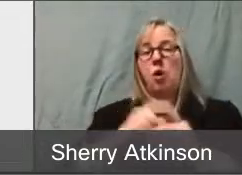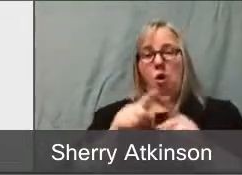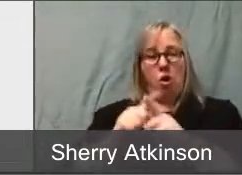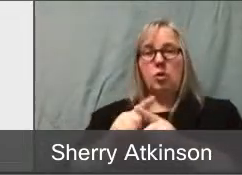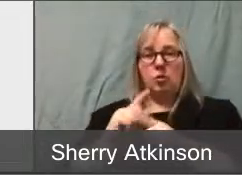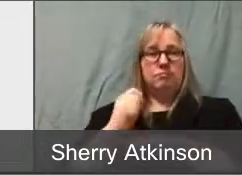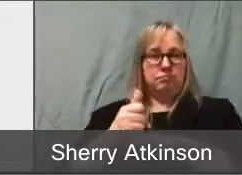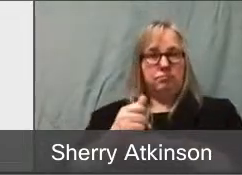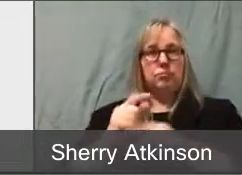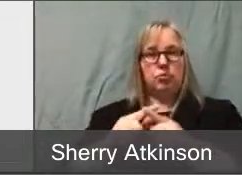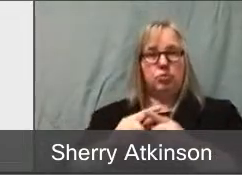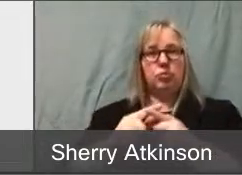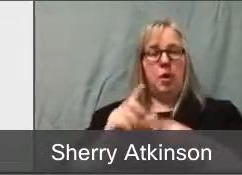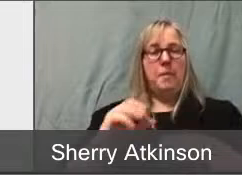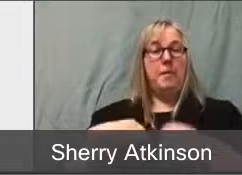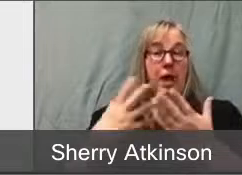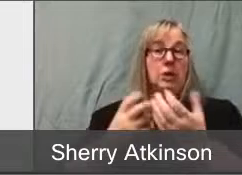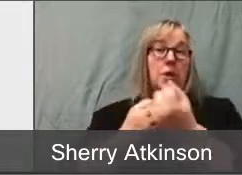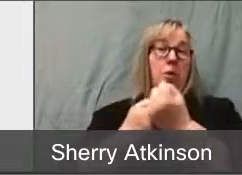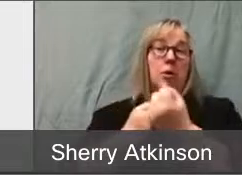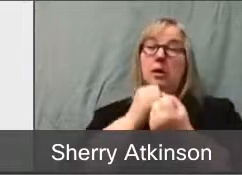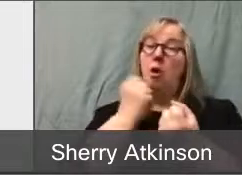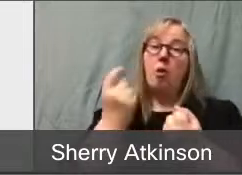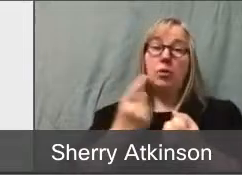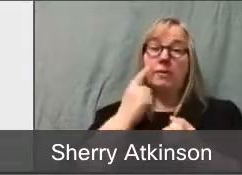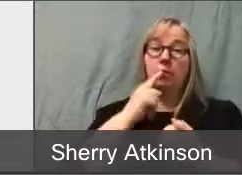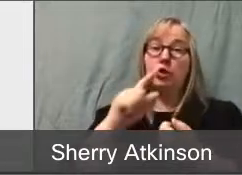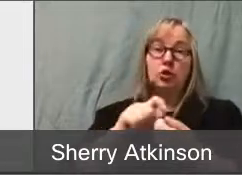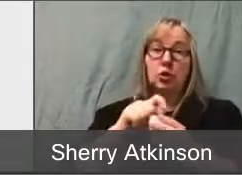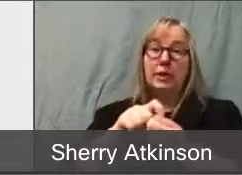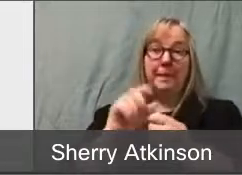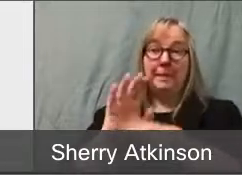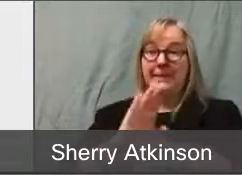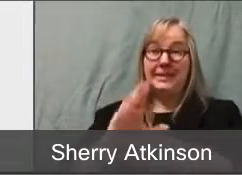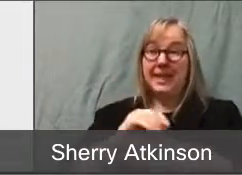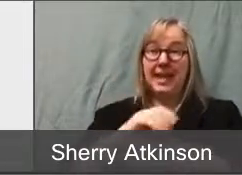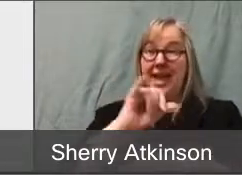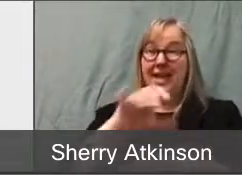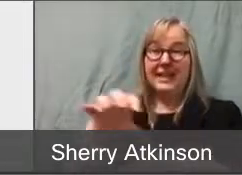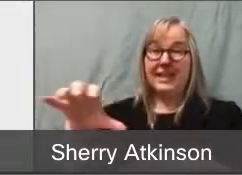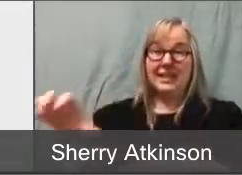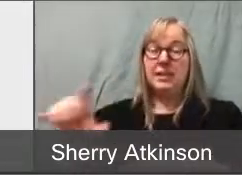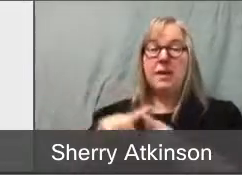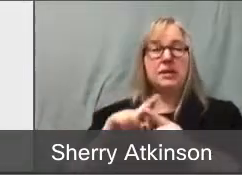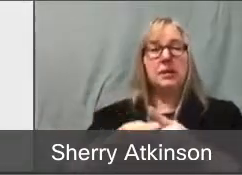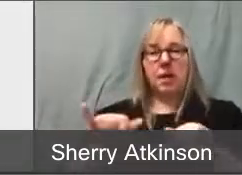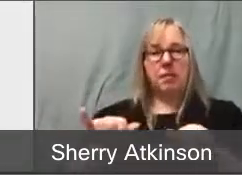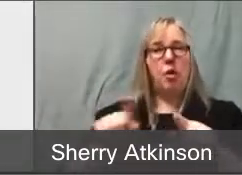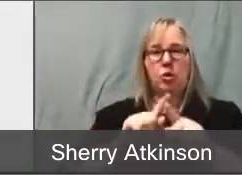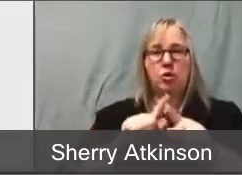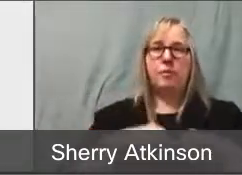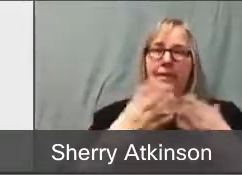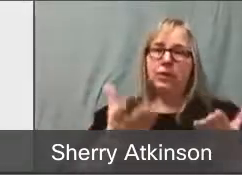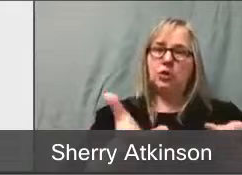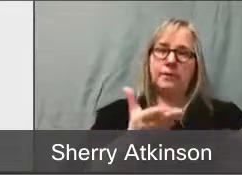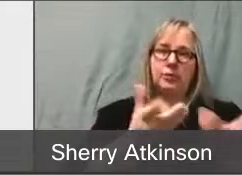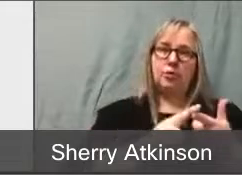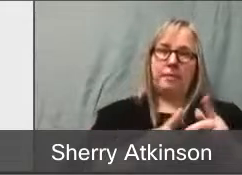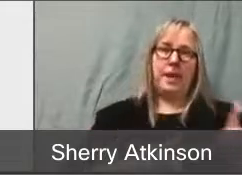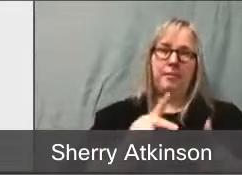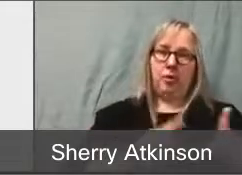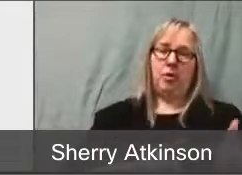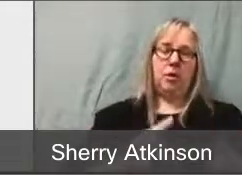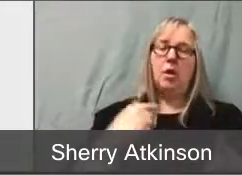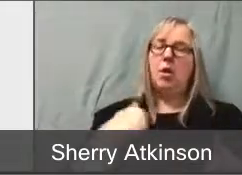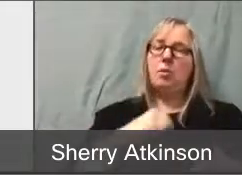not only support for certain businesses and entities, but deliver services to our people. We don't have to go